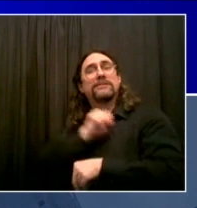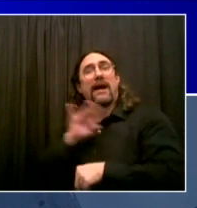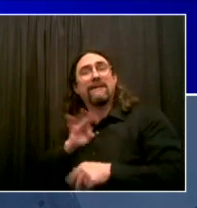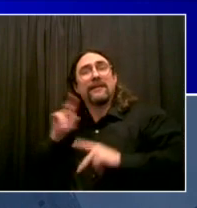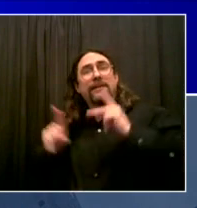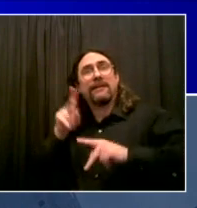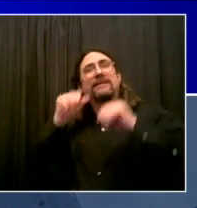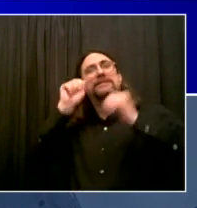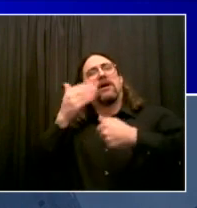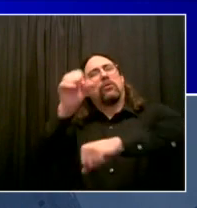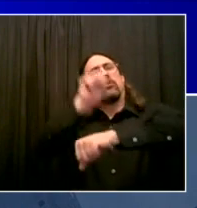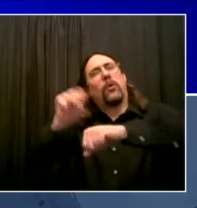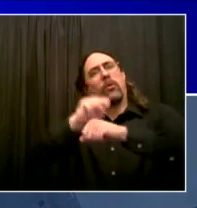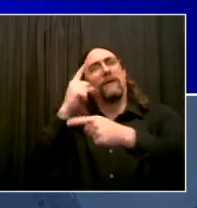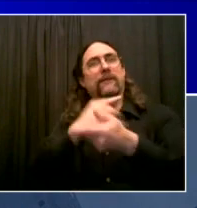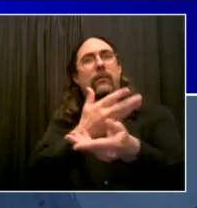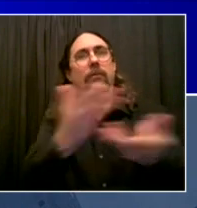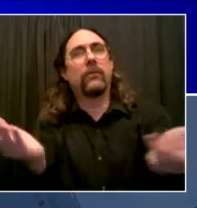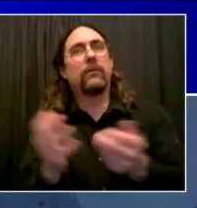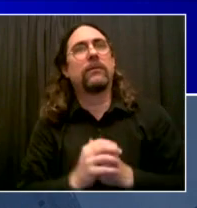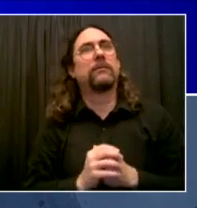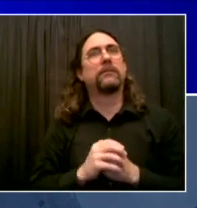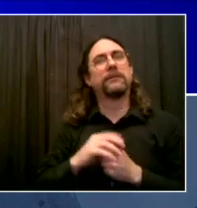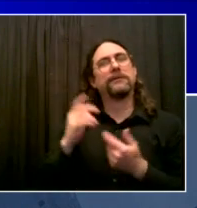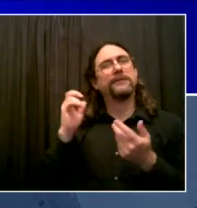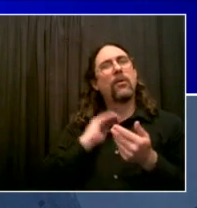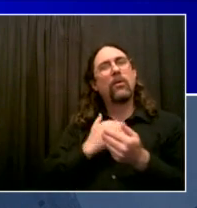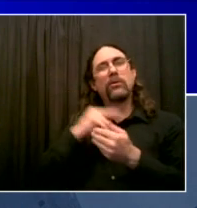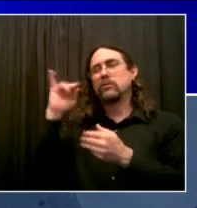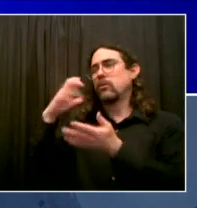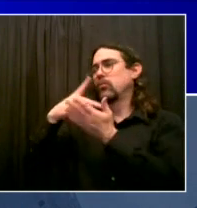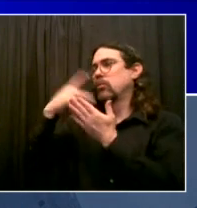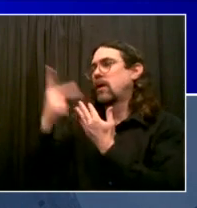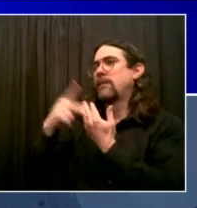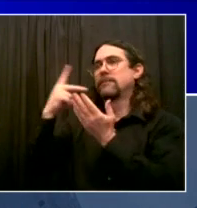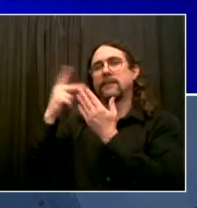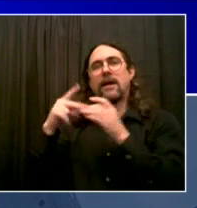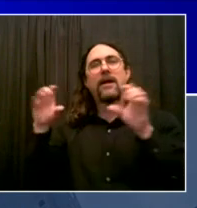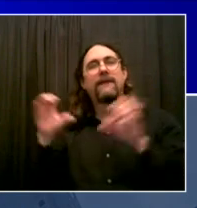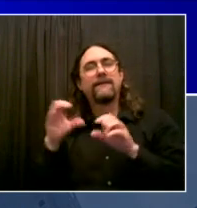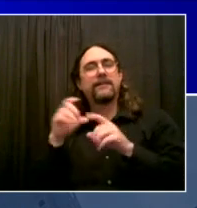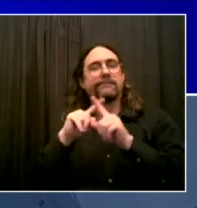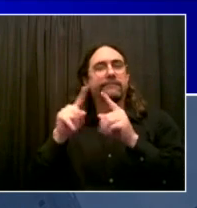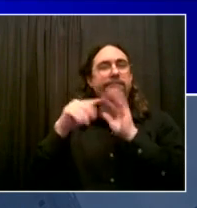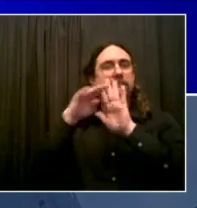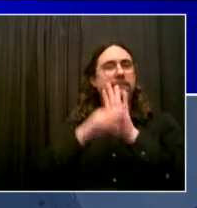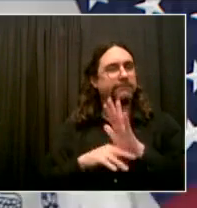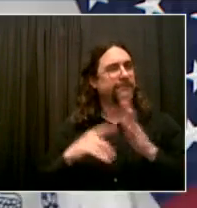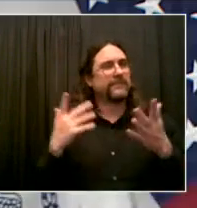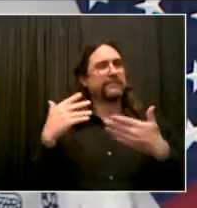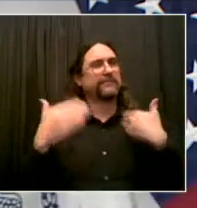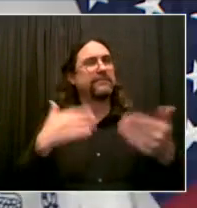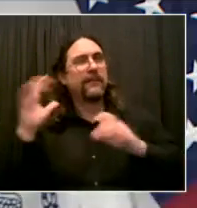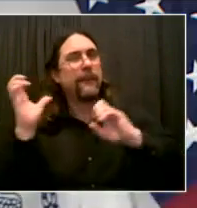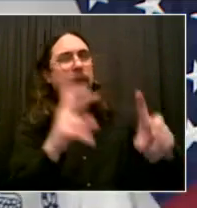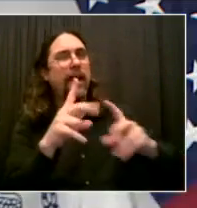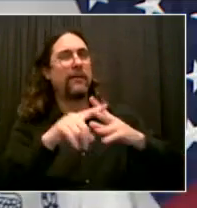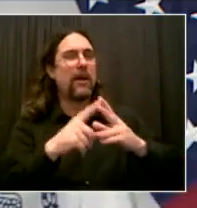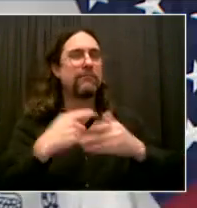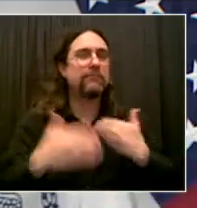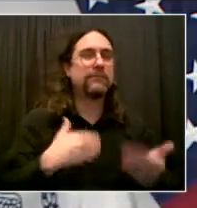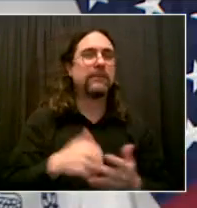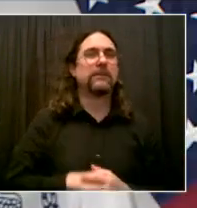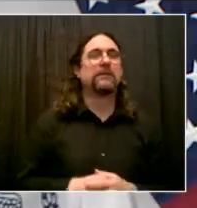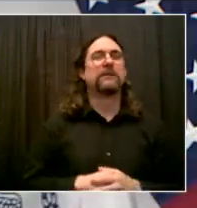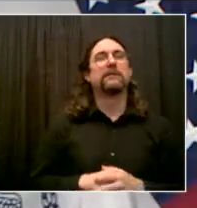put together a guide for all of the city agencies. It's available online. Anyone who wants to know